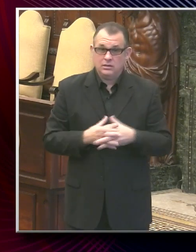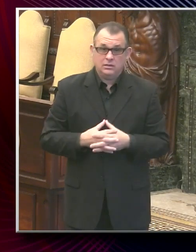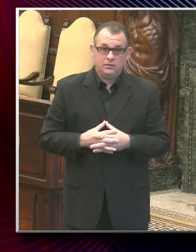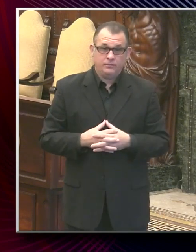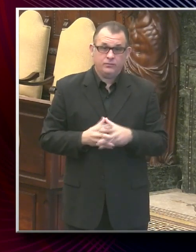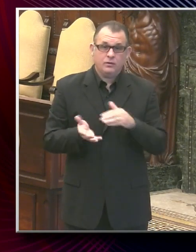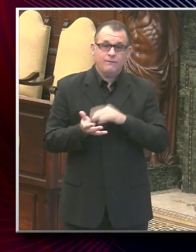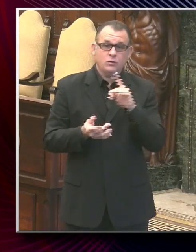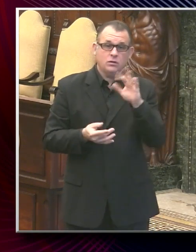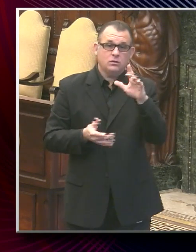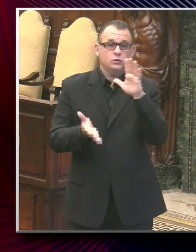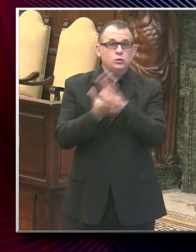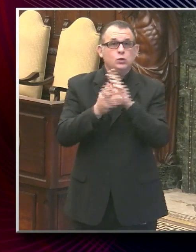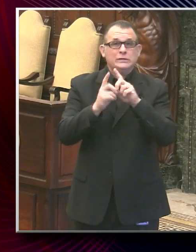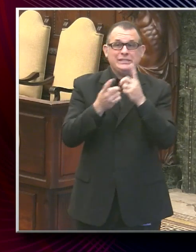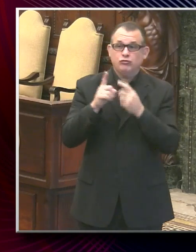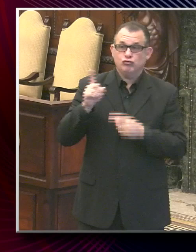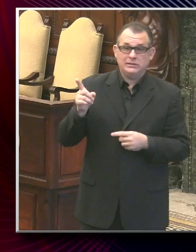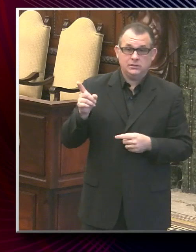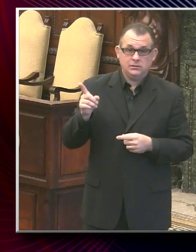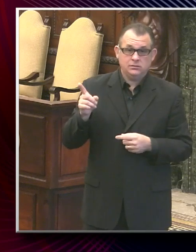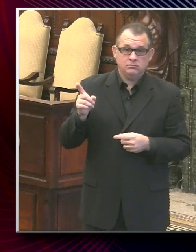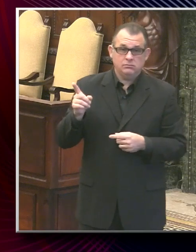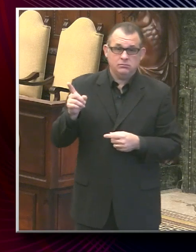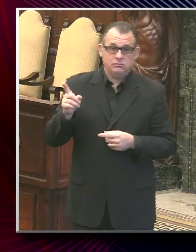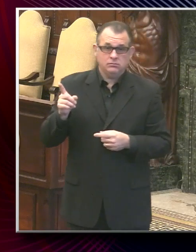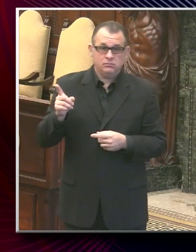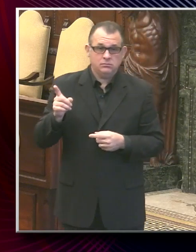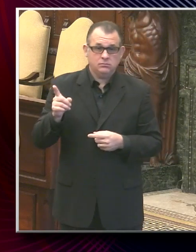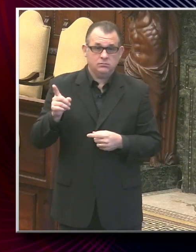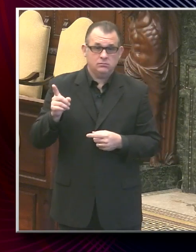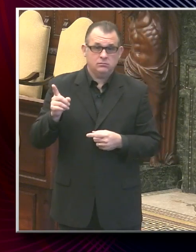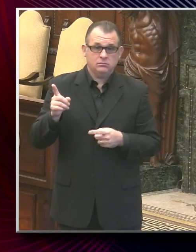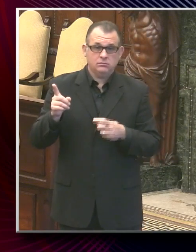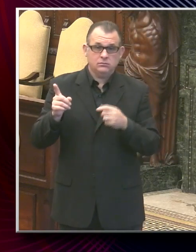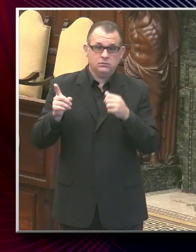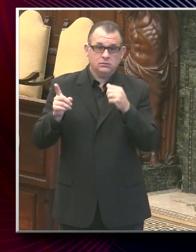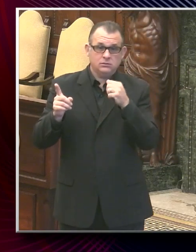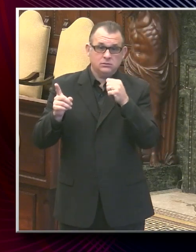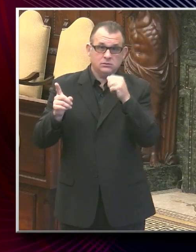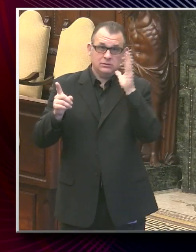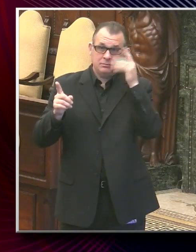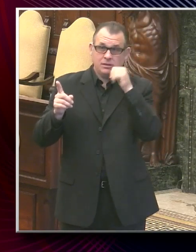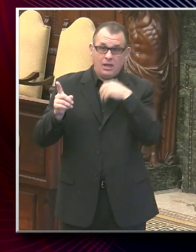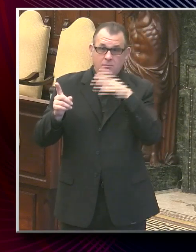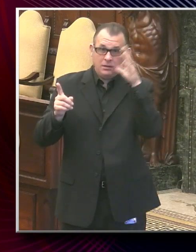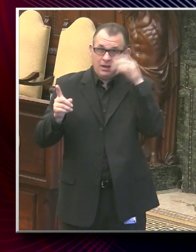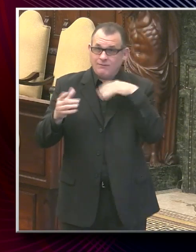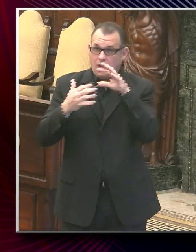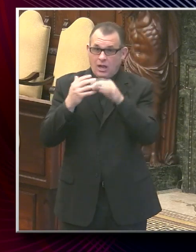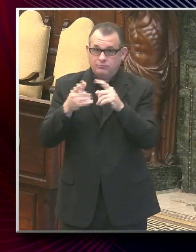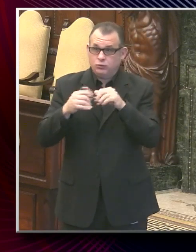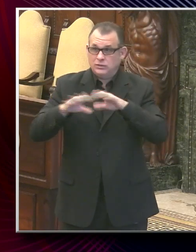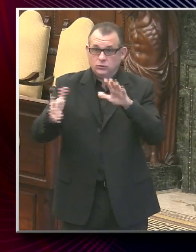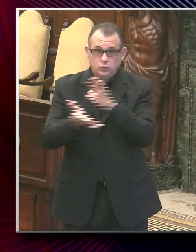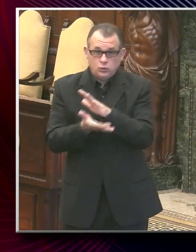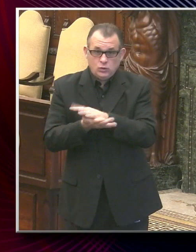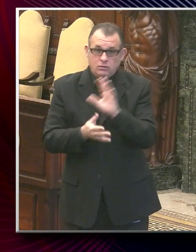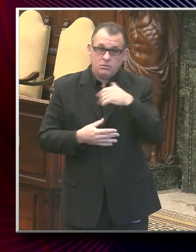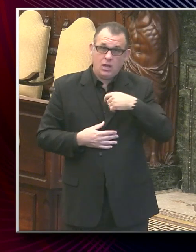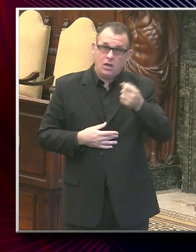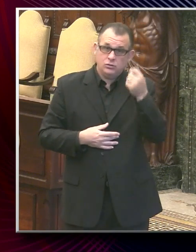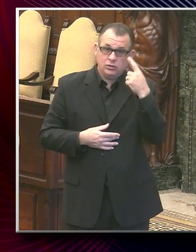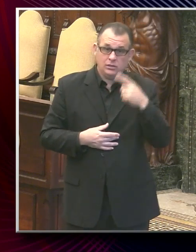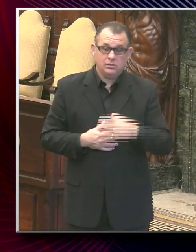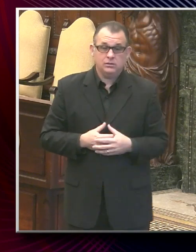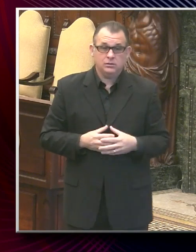School district is planning to open. Parents have the option to not send their children to school. And my understanding, I'm talking to them,